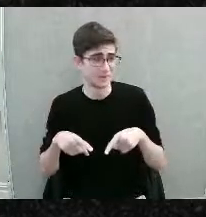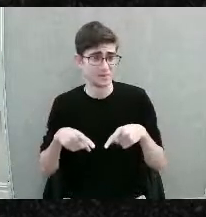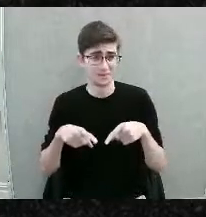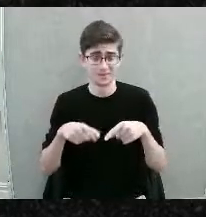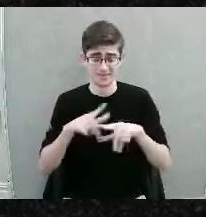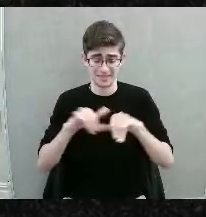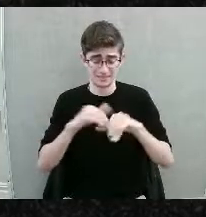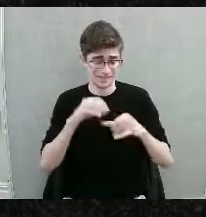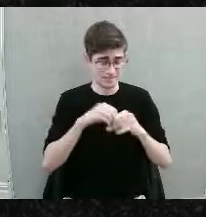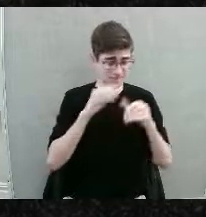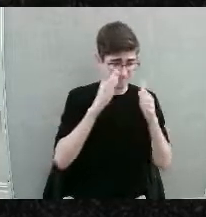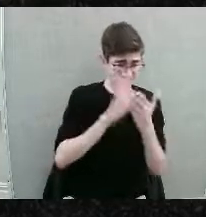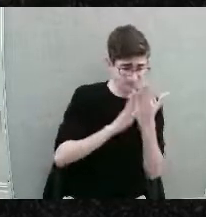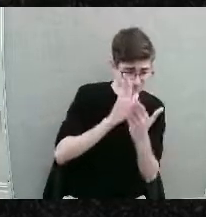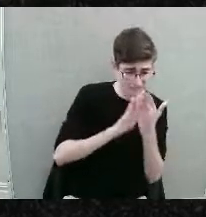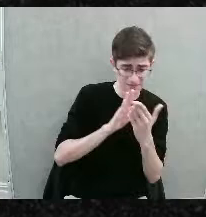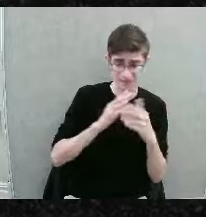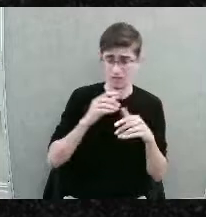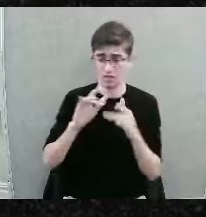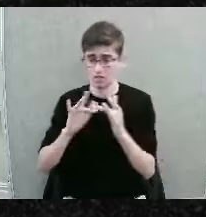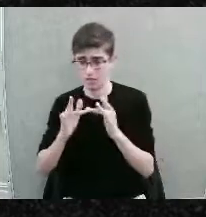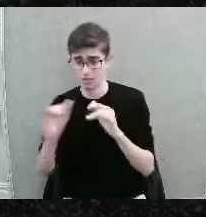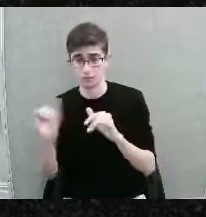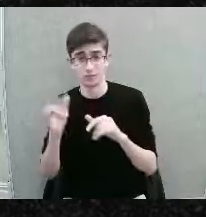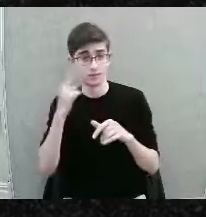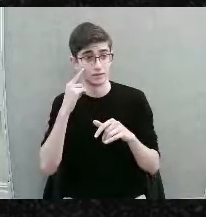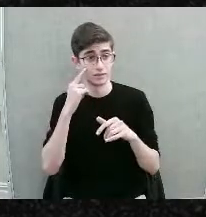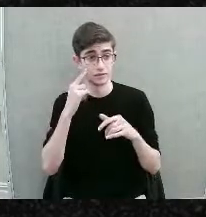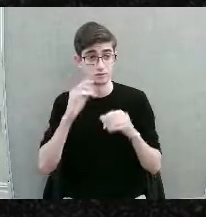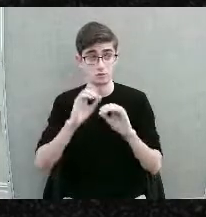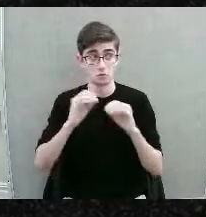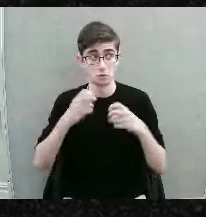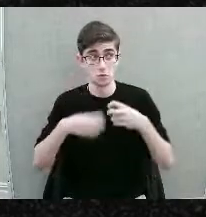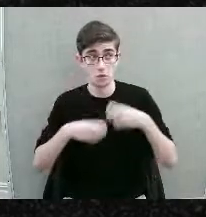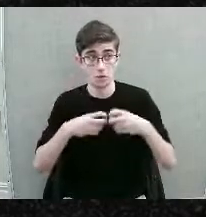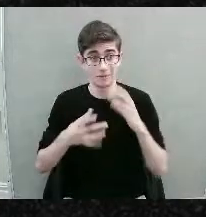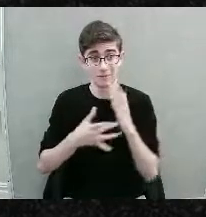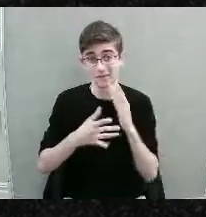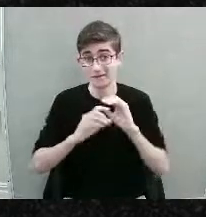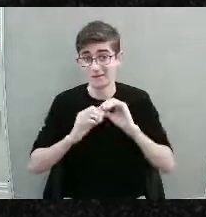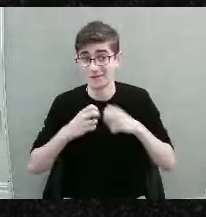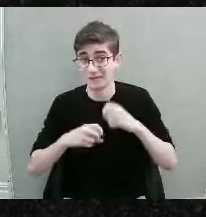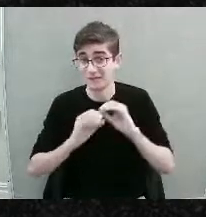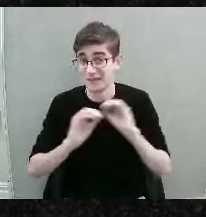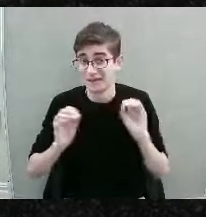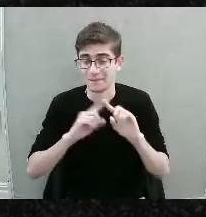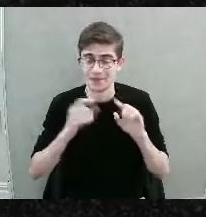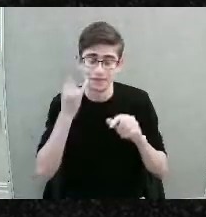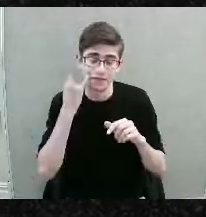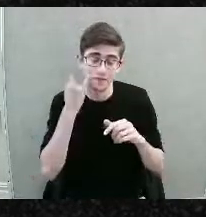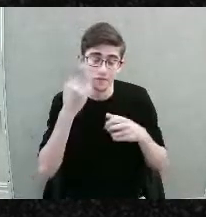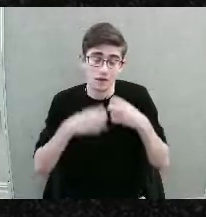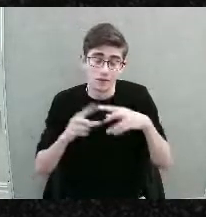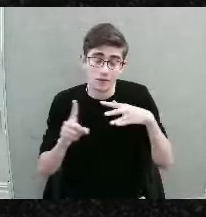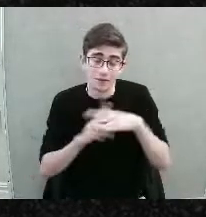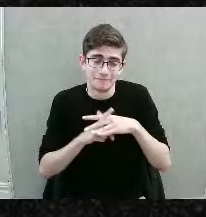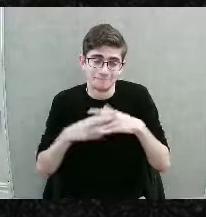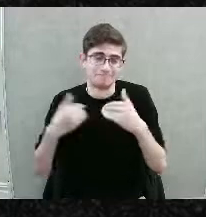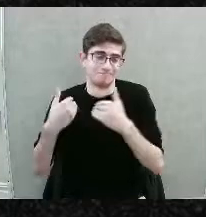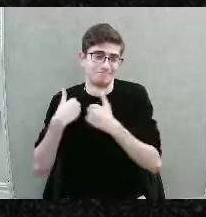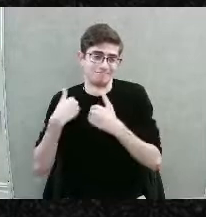this at the same time. And we believe that this is going to be glitch-free, but if it's not, it's all on us, on me.